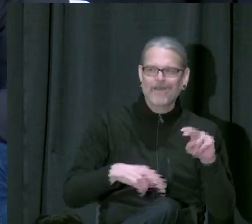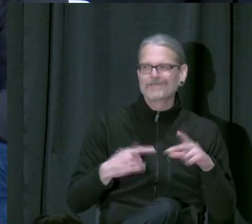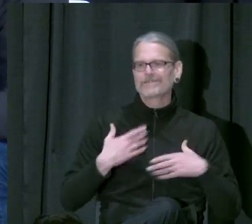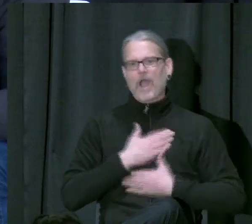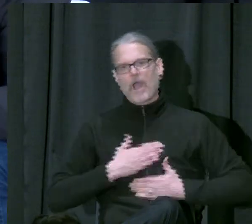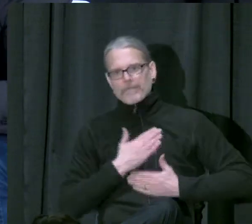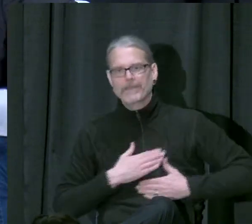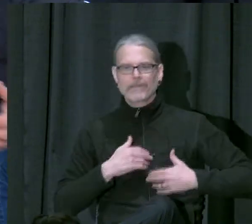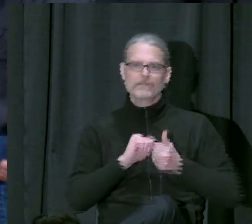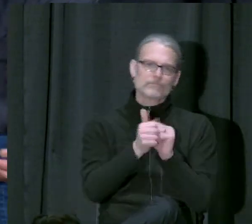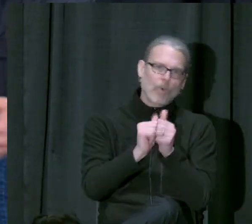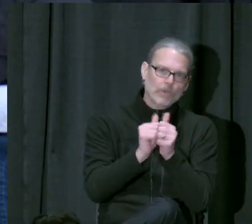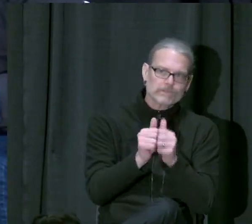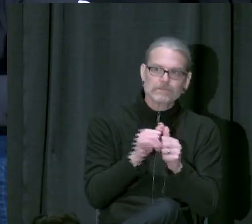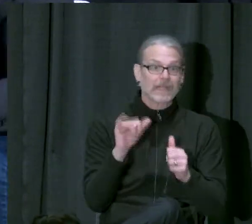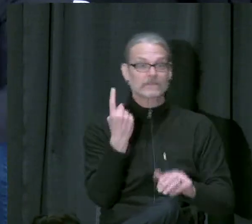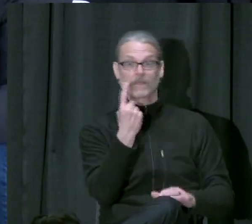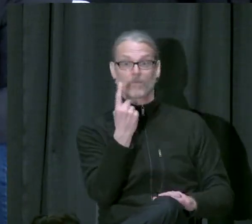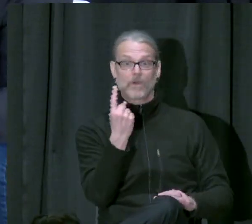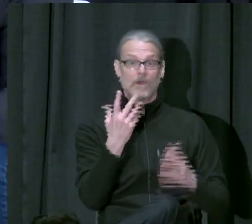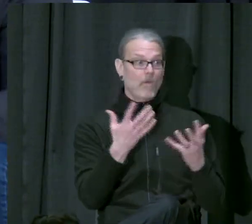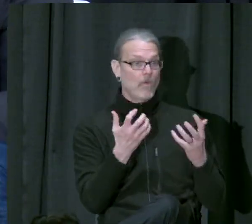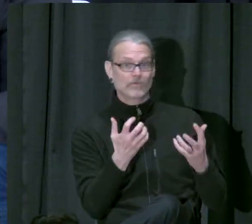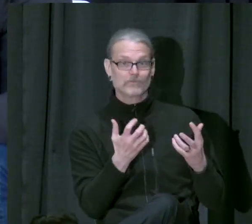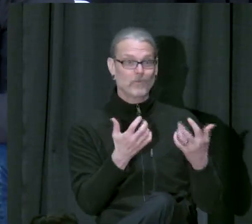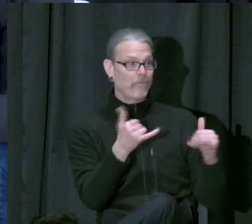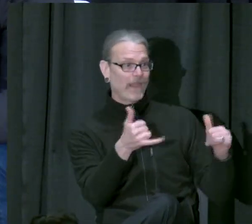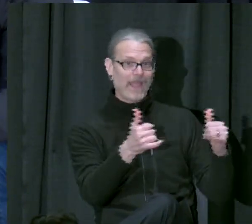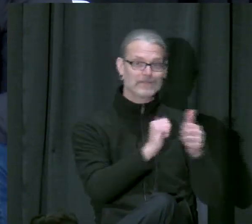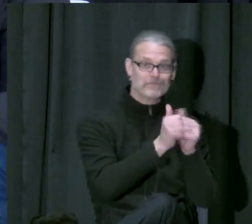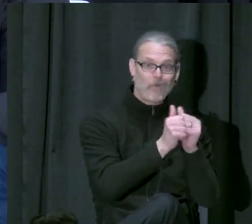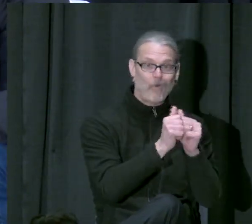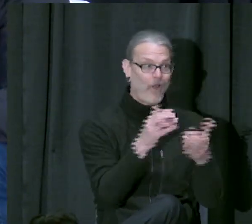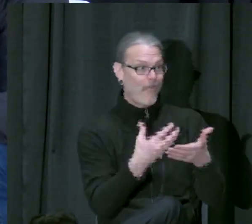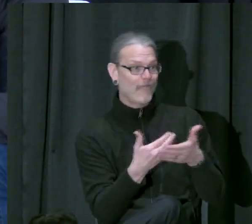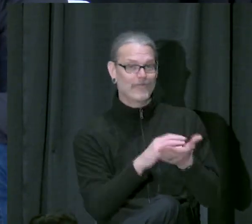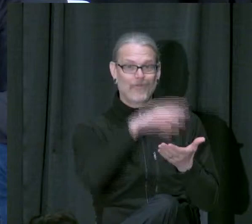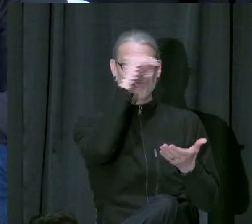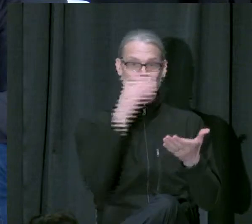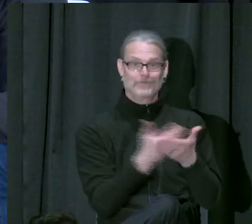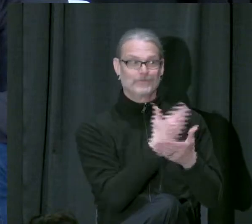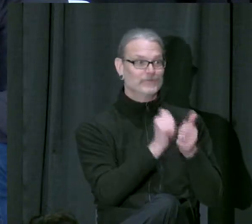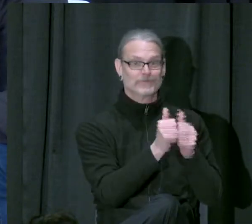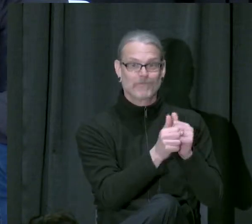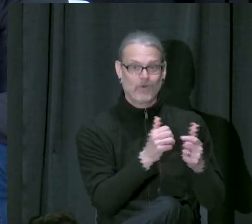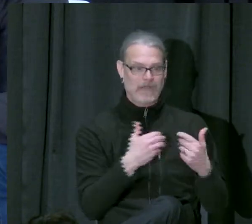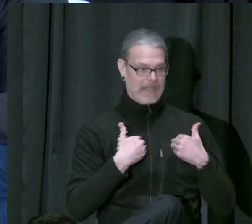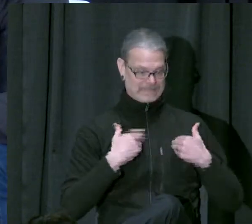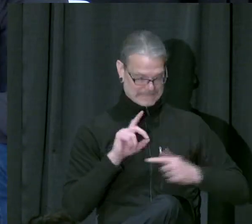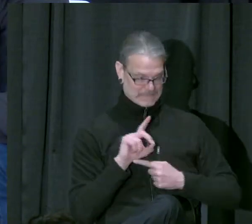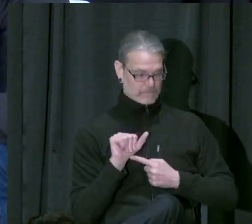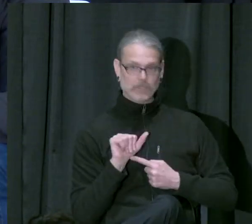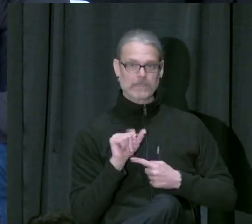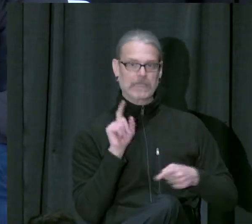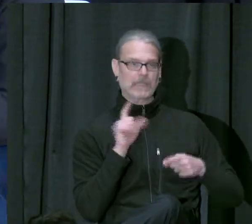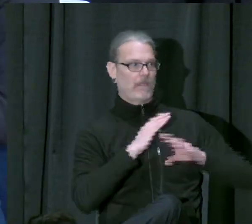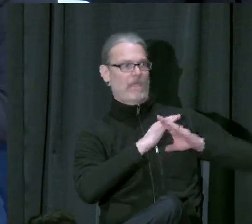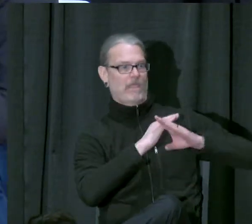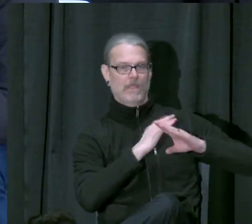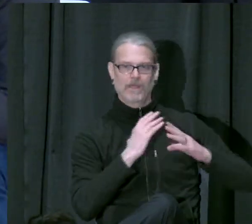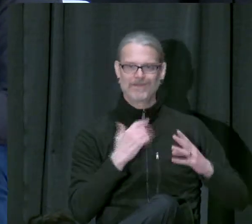to play a sport or learn a new sport and have some kind of limiting disability that doesn't allow that. So we try to find a way